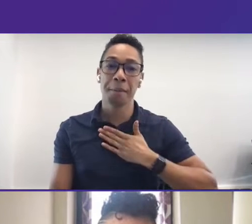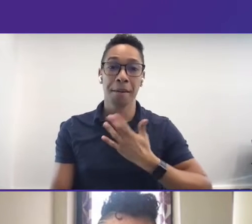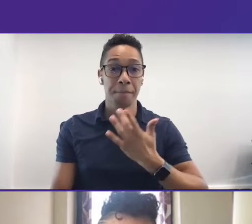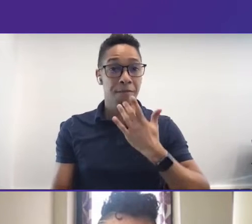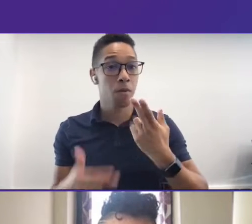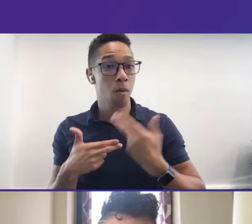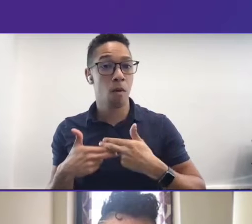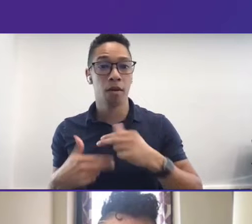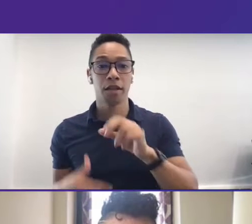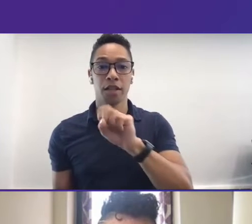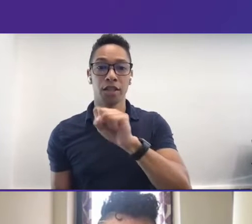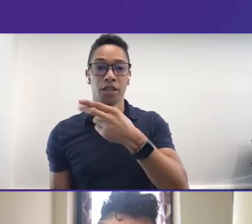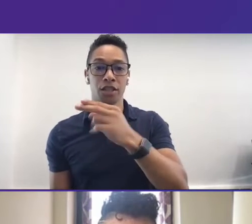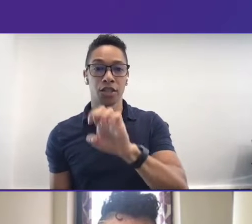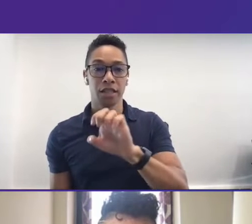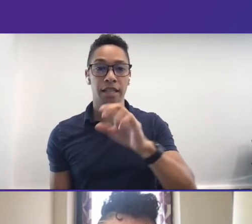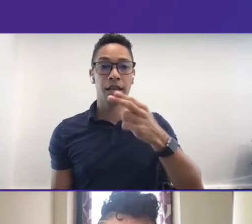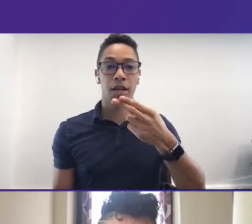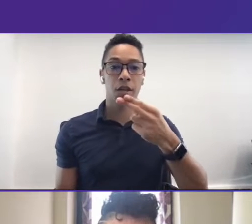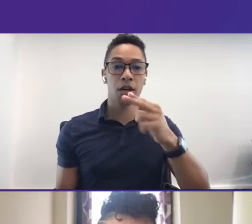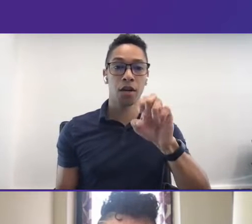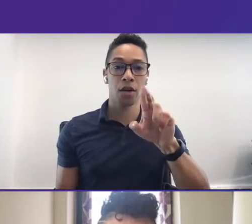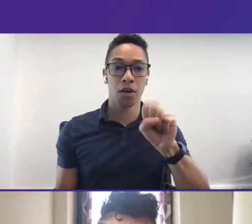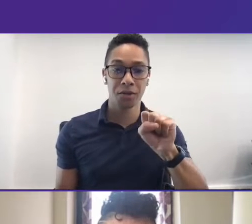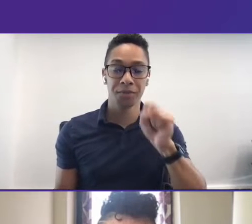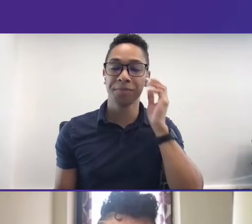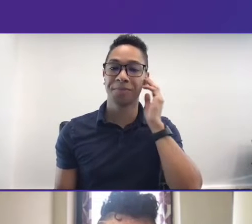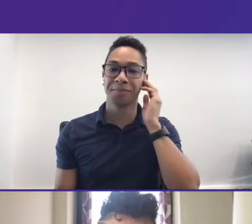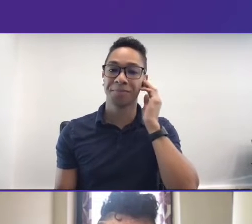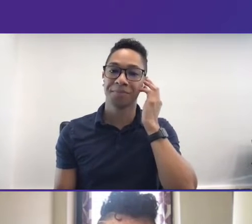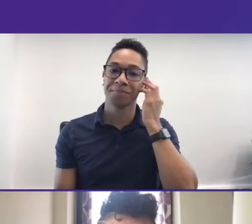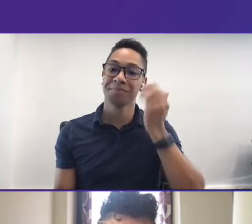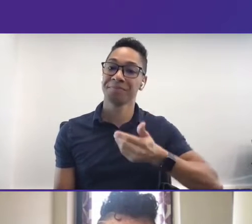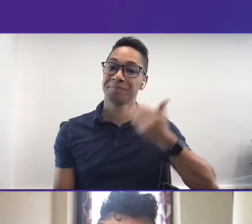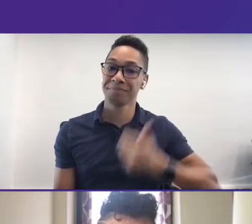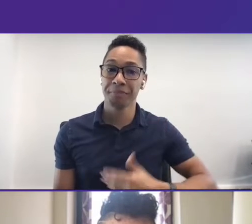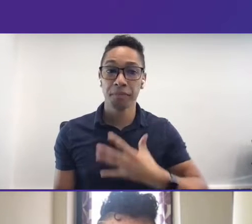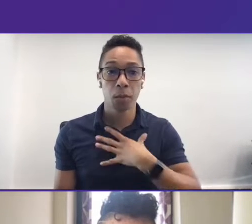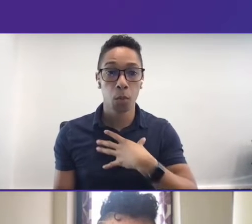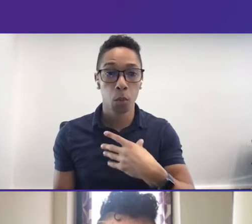she, hers. And I'm a white